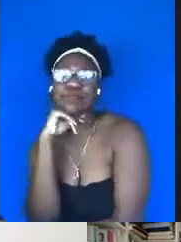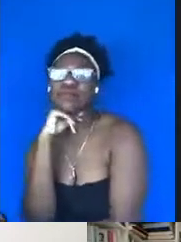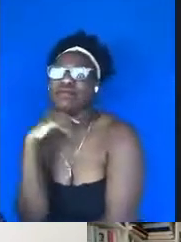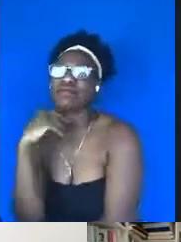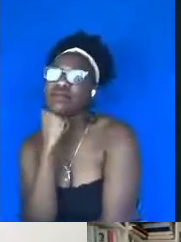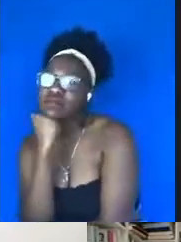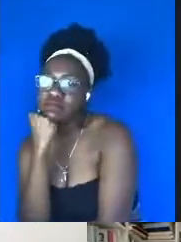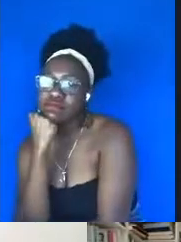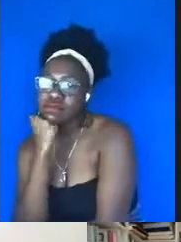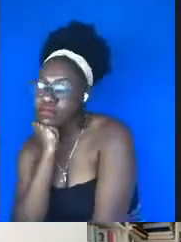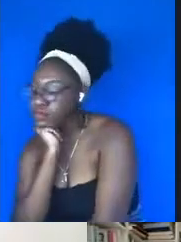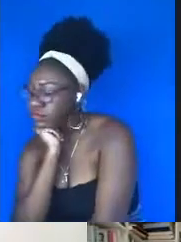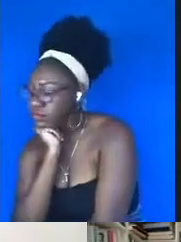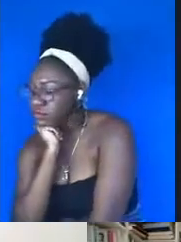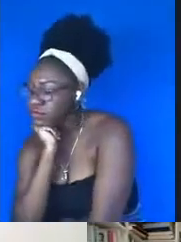Where have you been, sister?